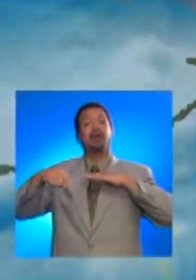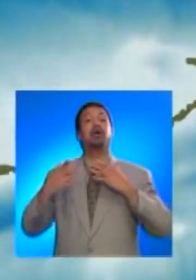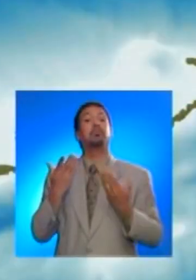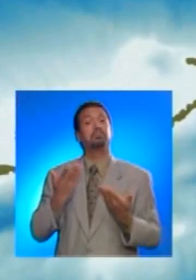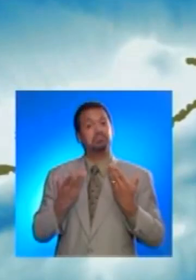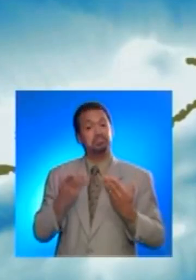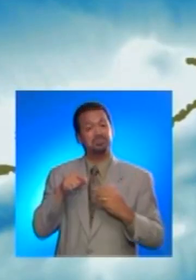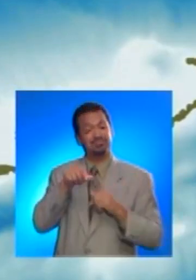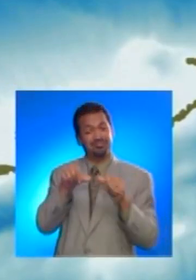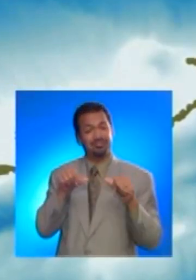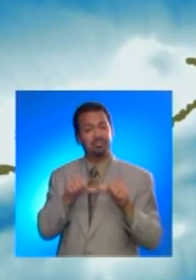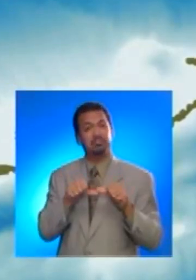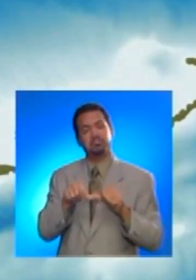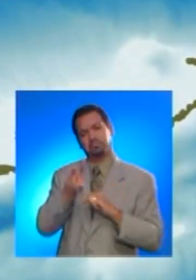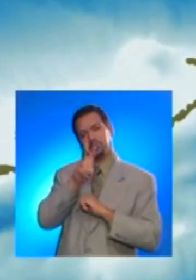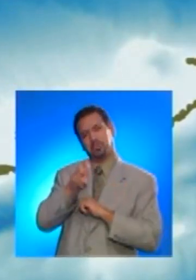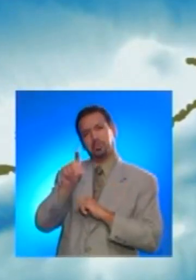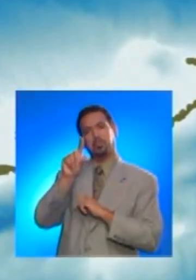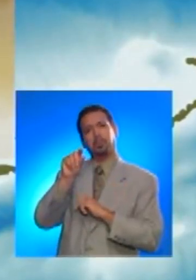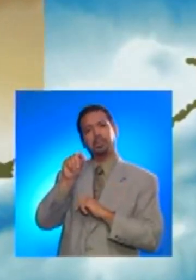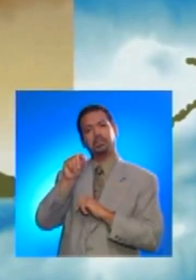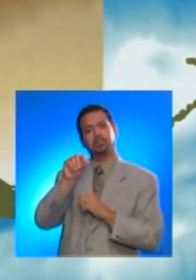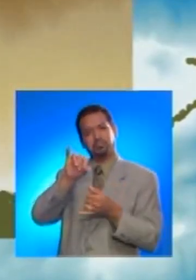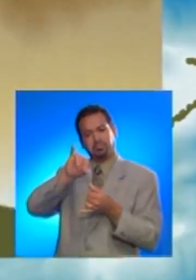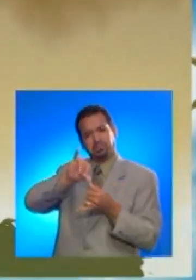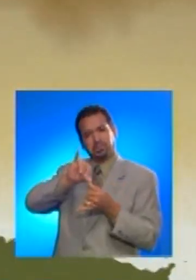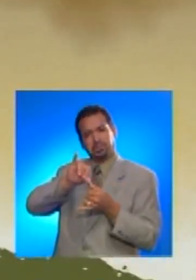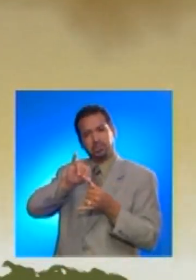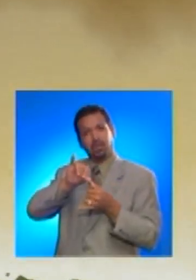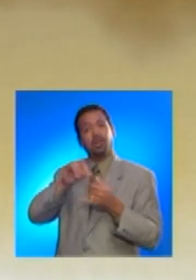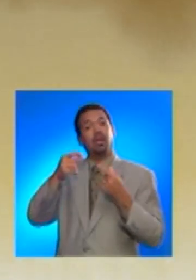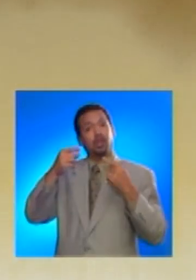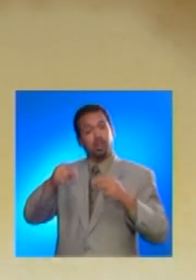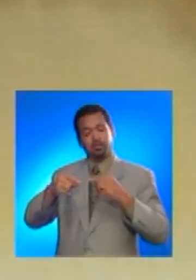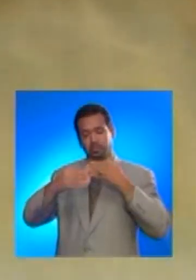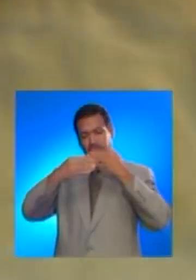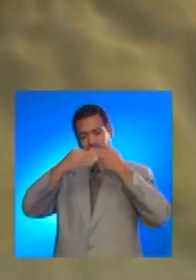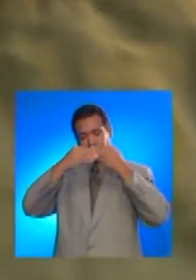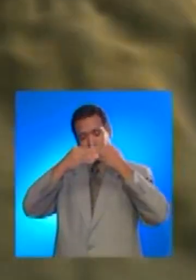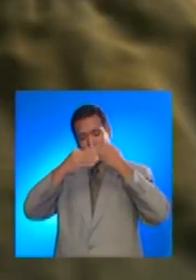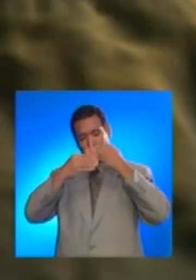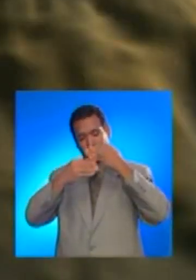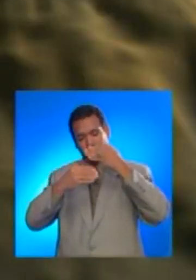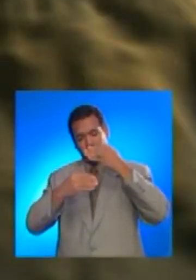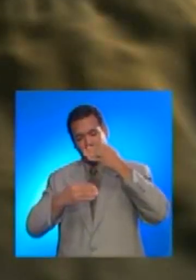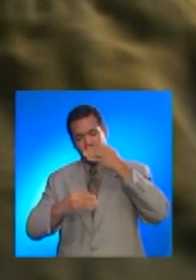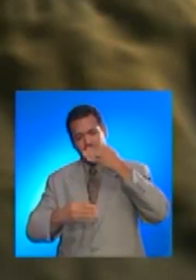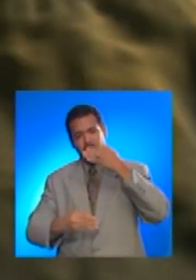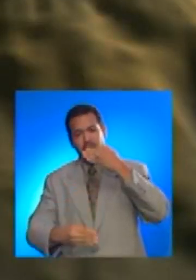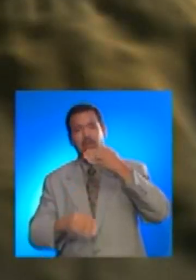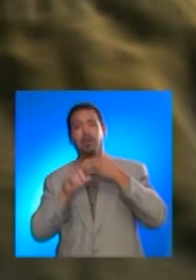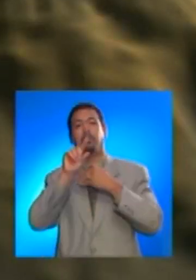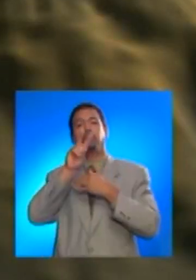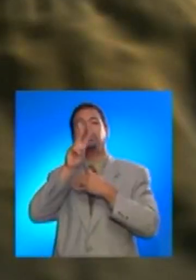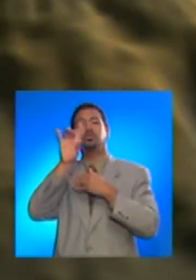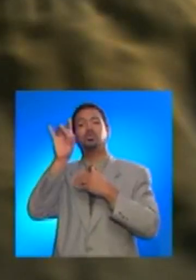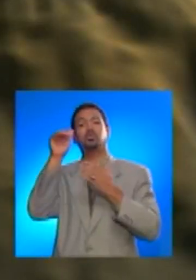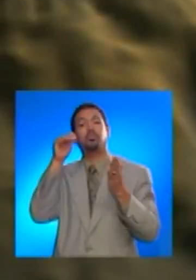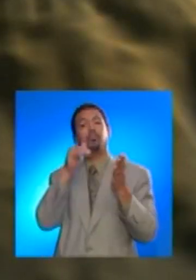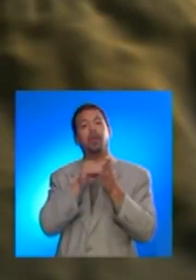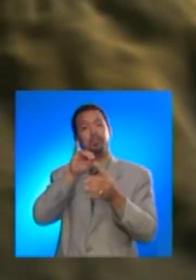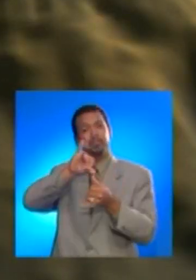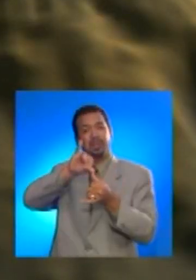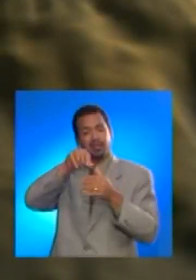It is estimated that its volume was around 220 cubic miles and that it dropped 28,000 feet into the